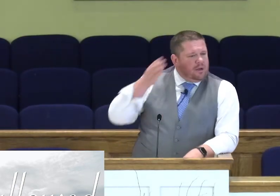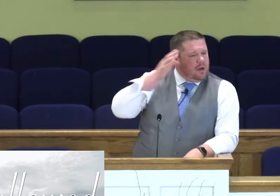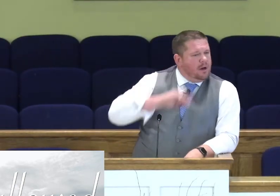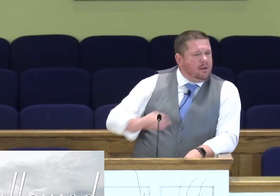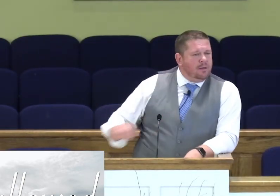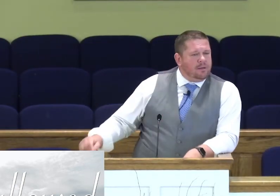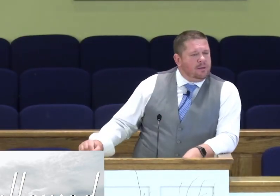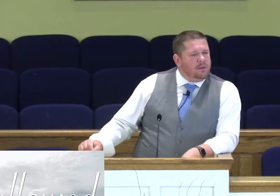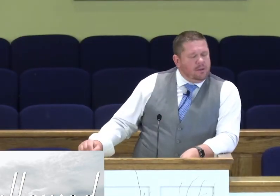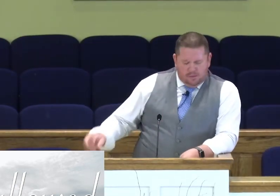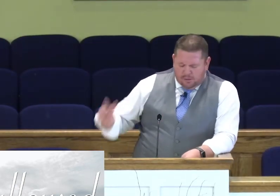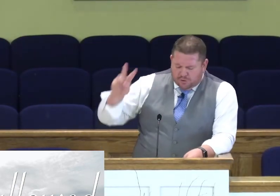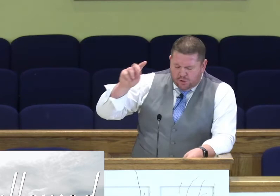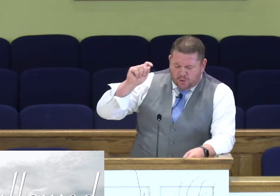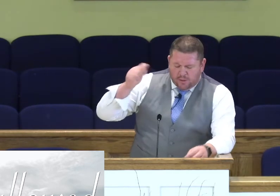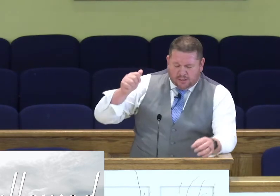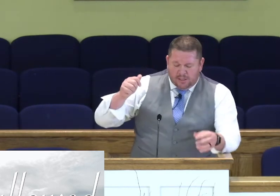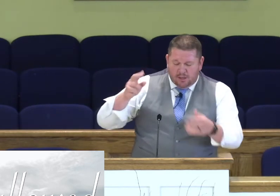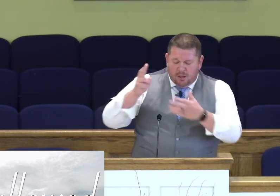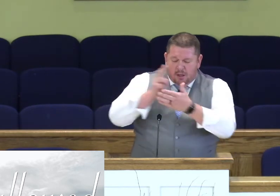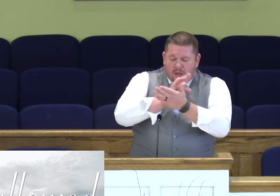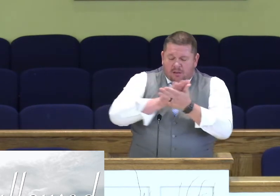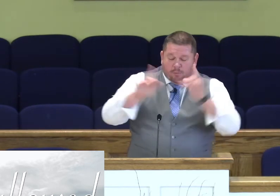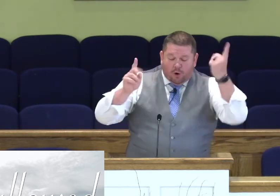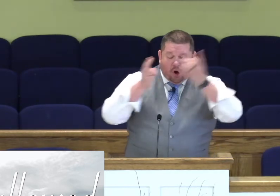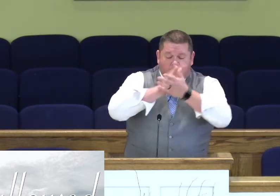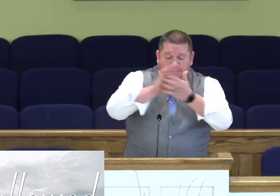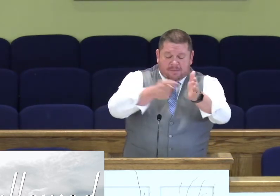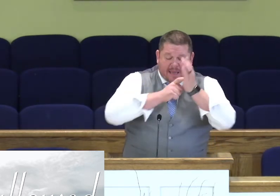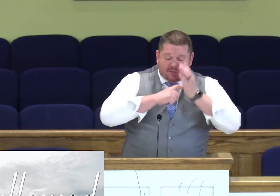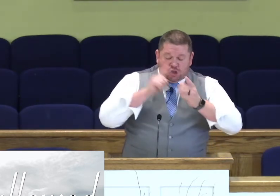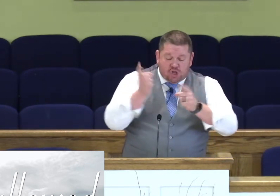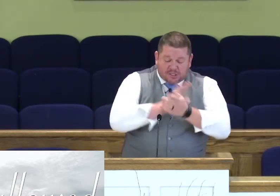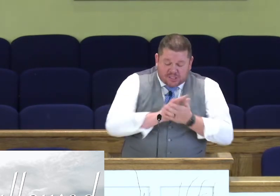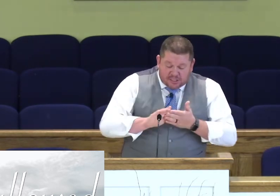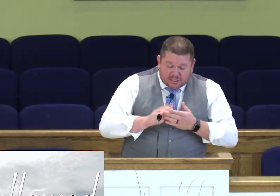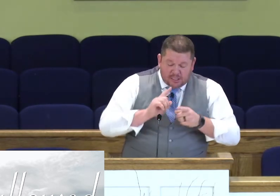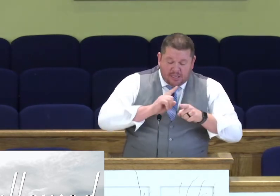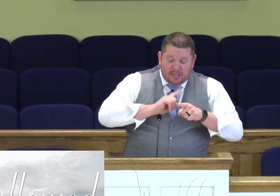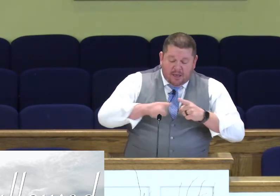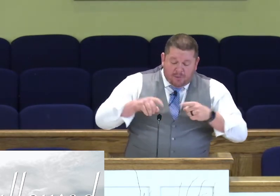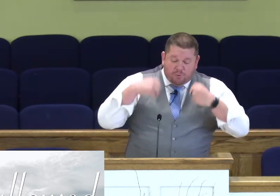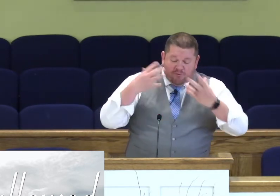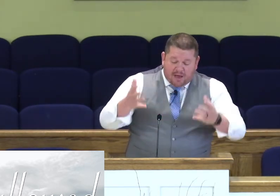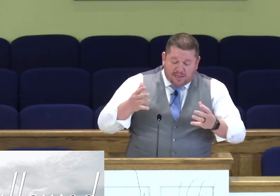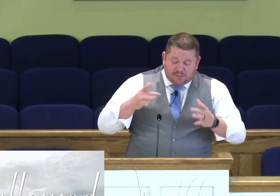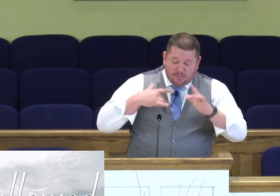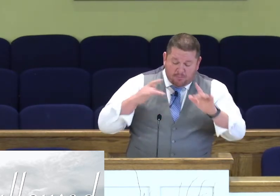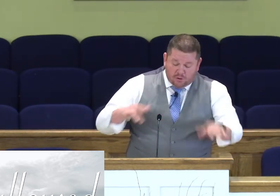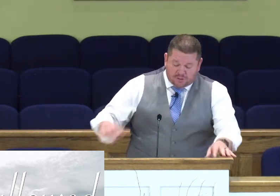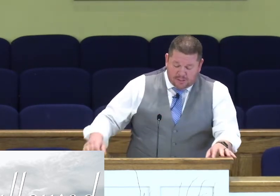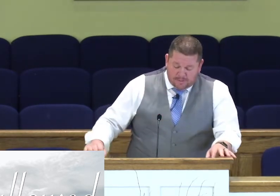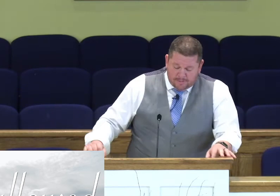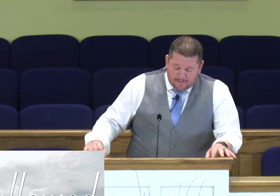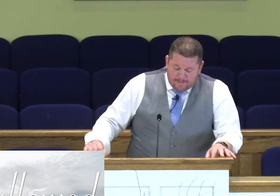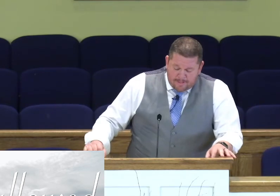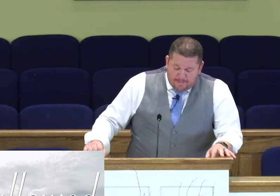what a God. Number two, real quickly. Number one, holiness demands justice, but provides